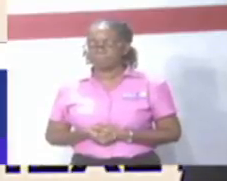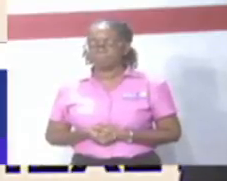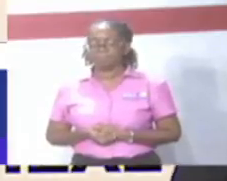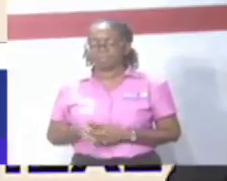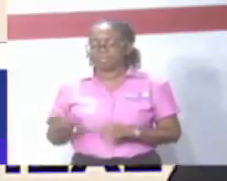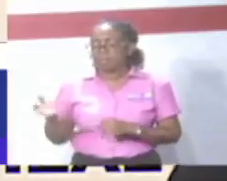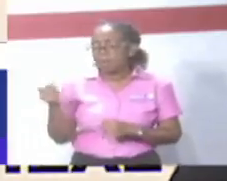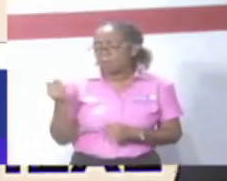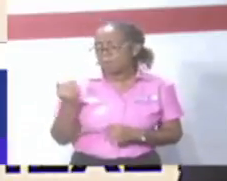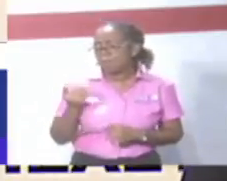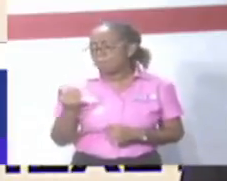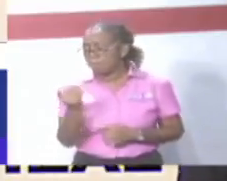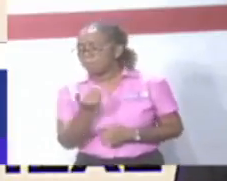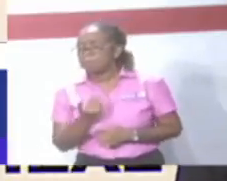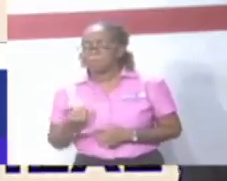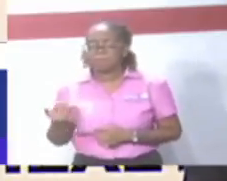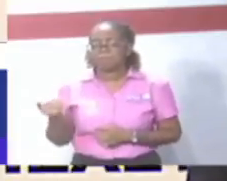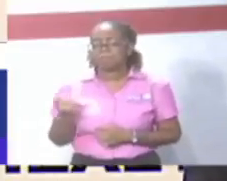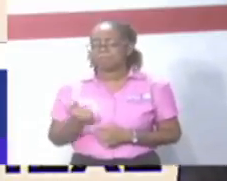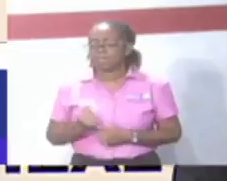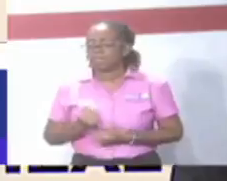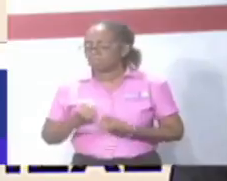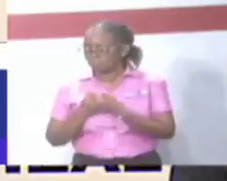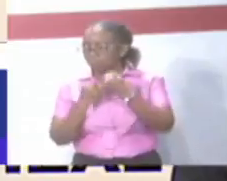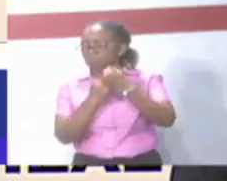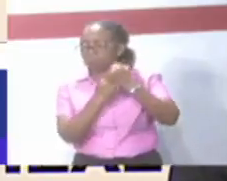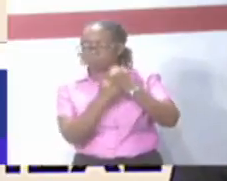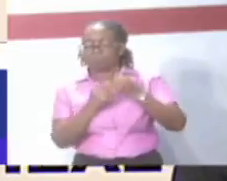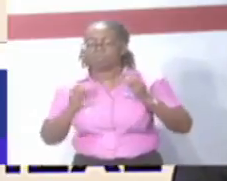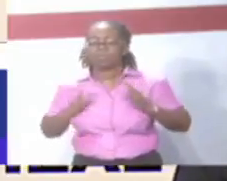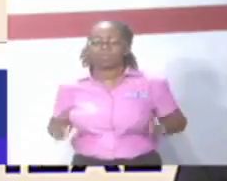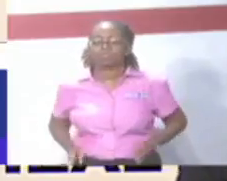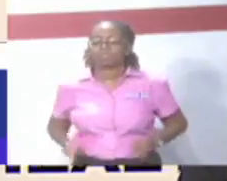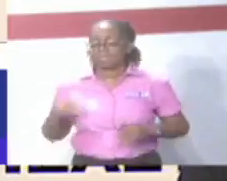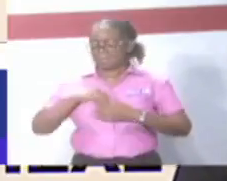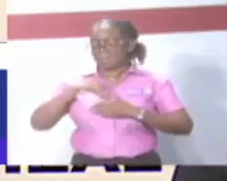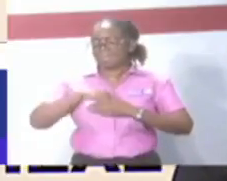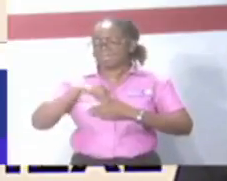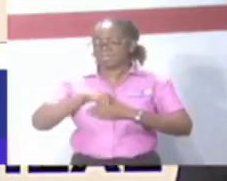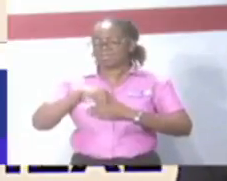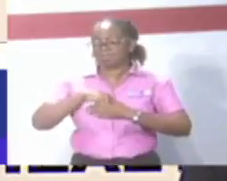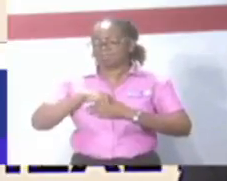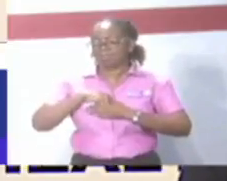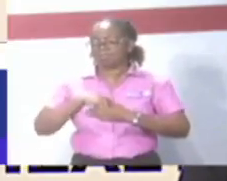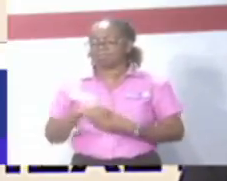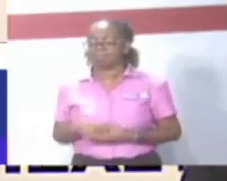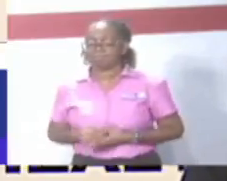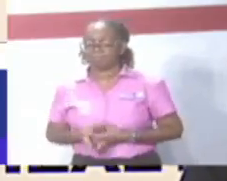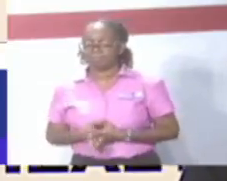come, army will come. Hey, they'll probably have a helicopter circle in your house. That is the security we want.